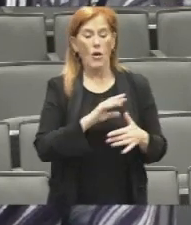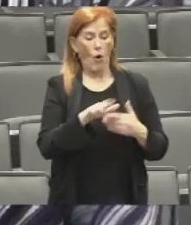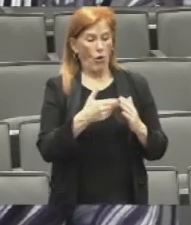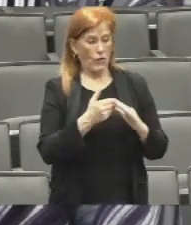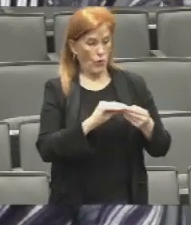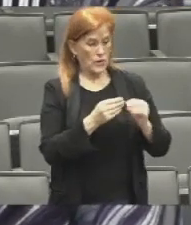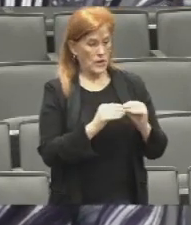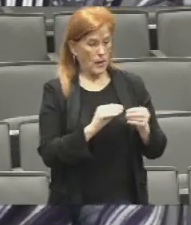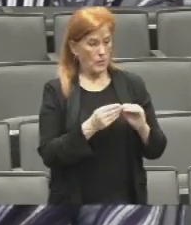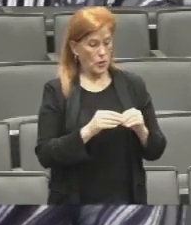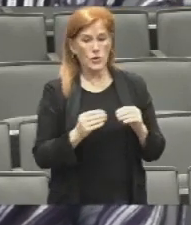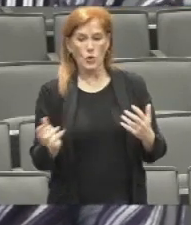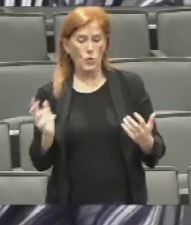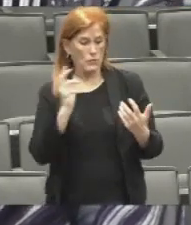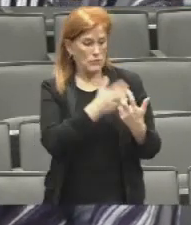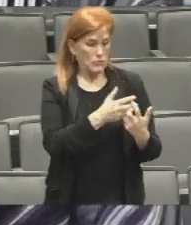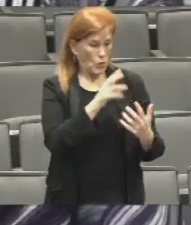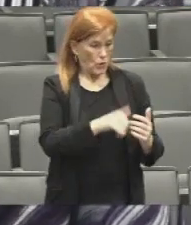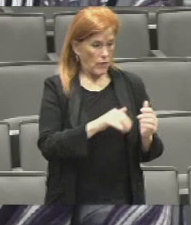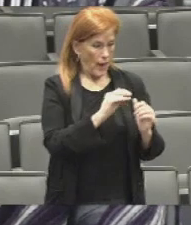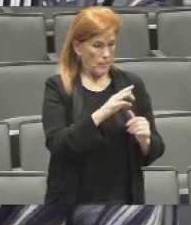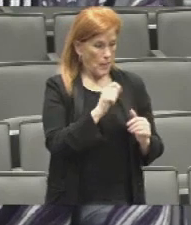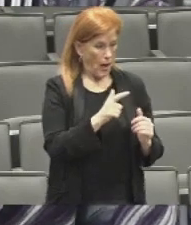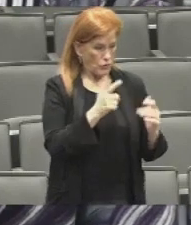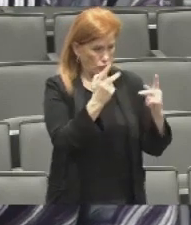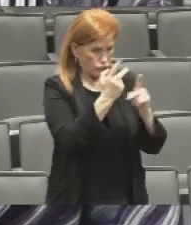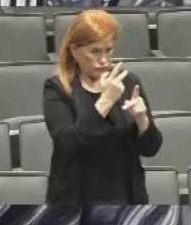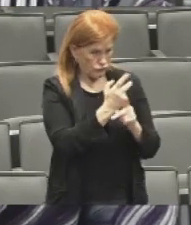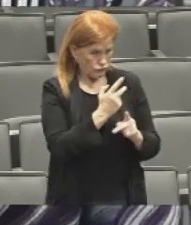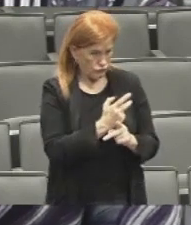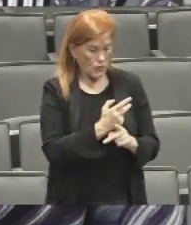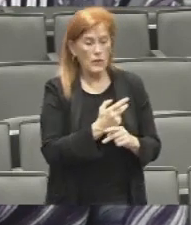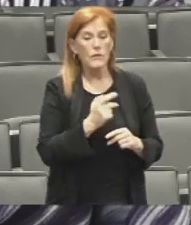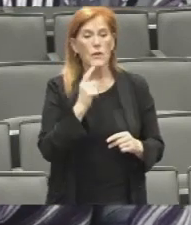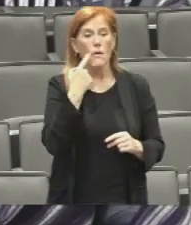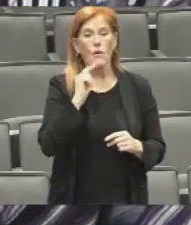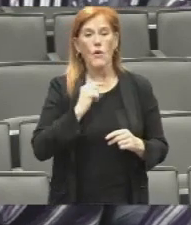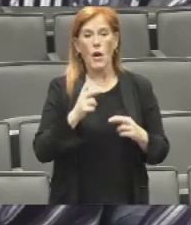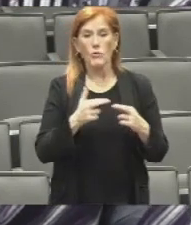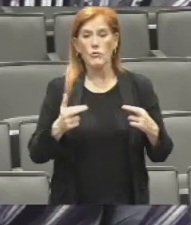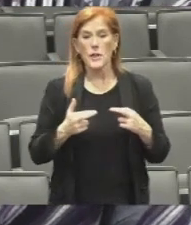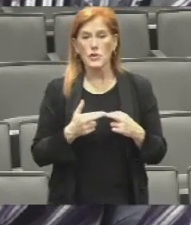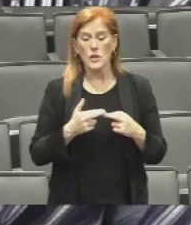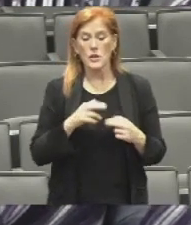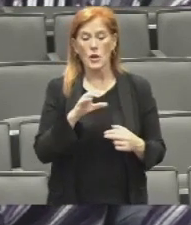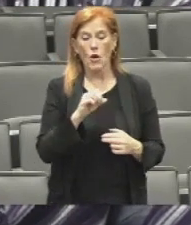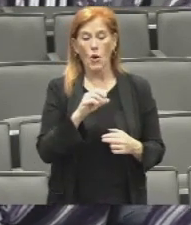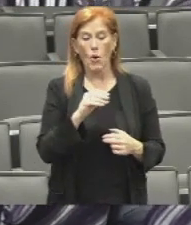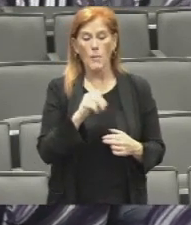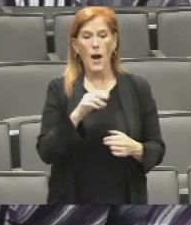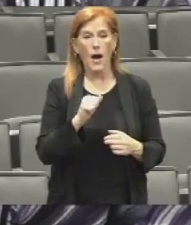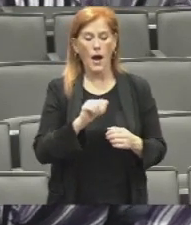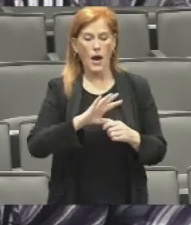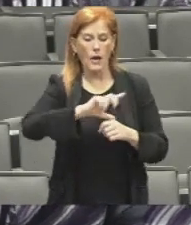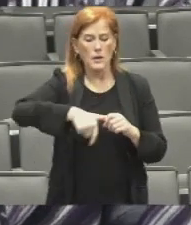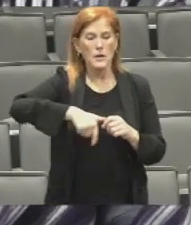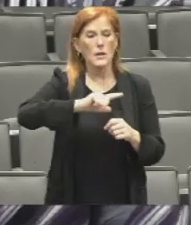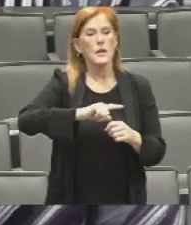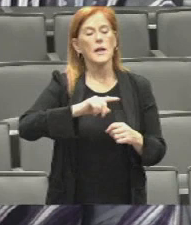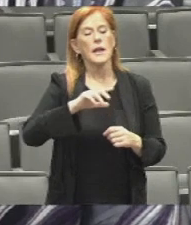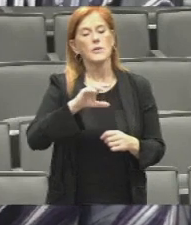this model. For our region, it is the Omaha Metropolitan